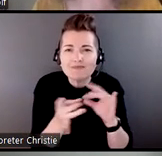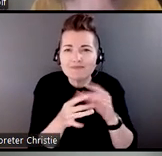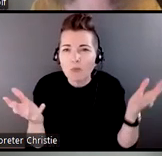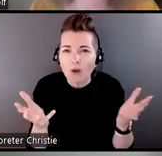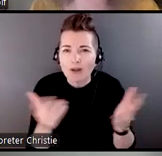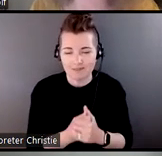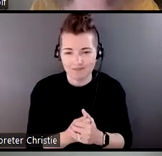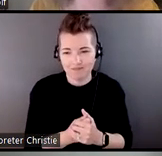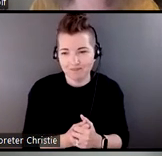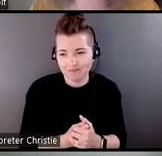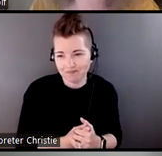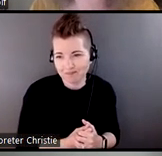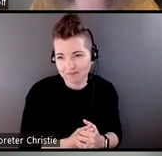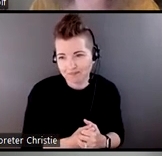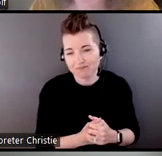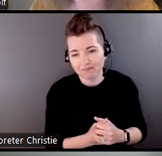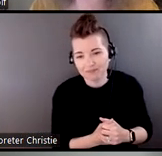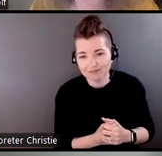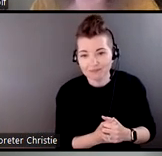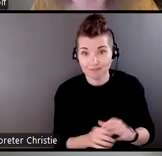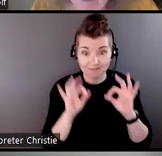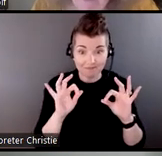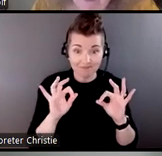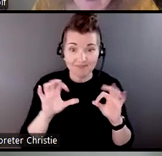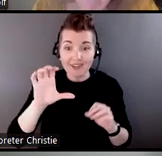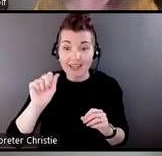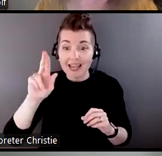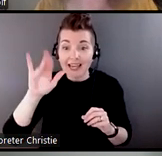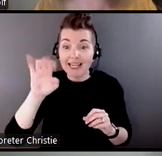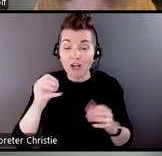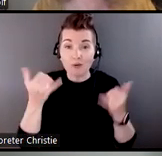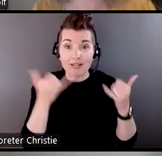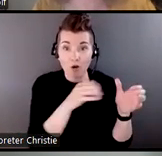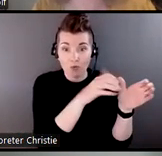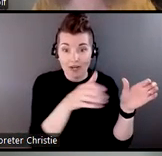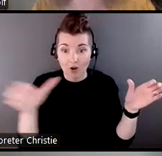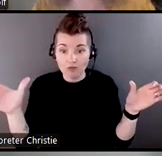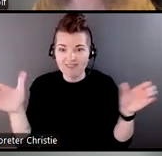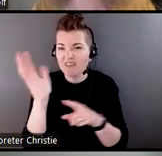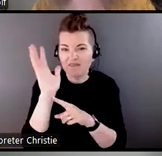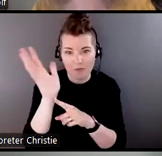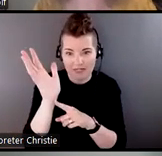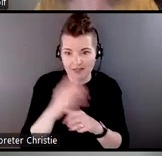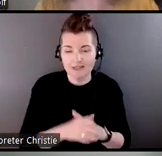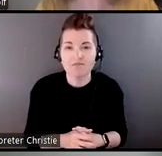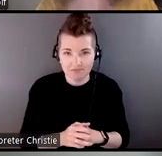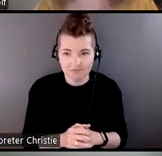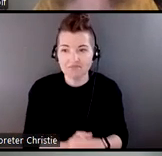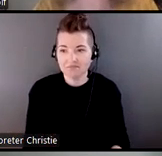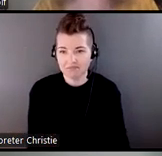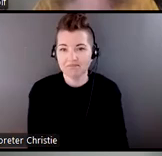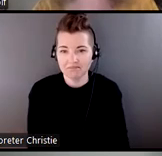rest of us what you came up with. Okay, so Carrie's going to break you out into rooms for 5 minutes, and then you'll come back and we'll share.